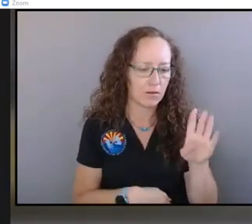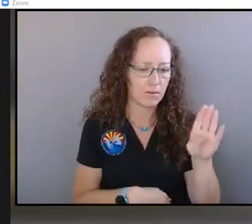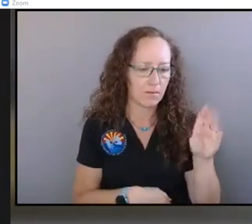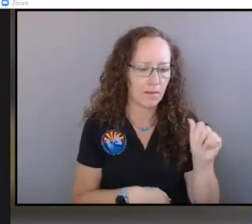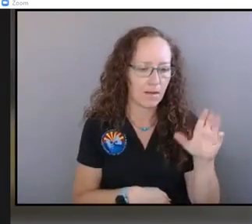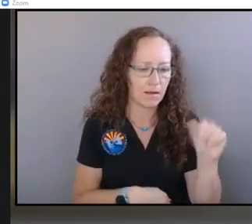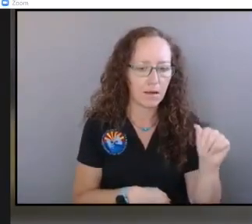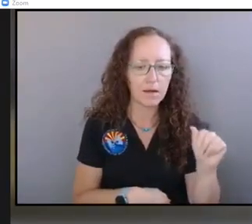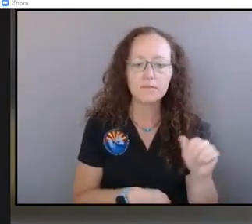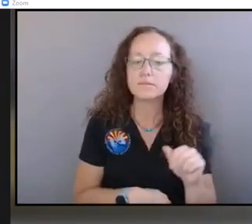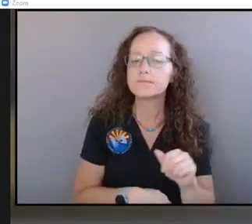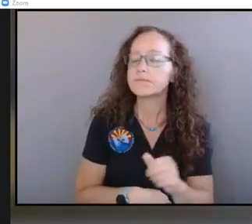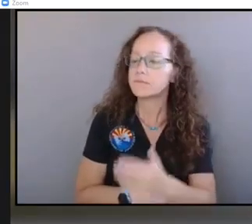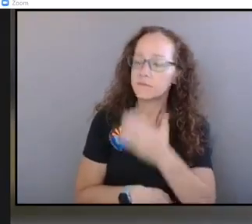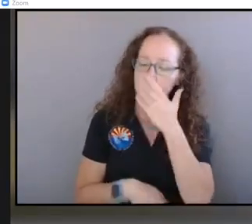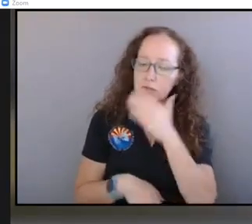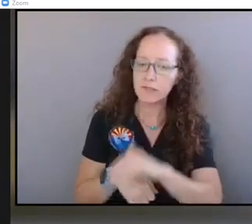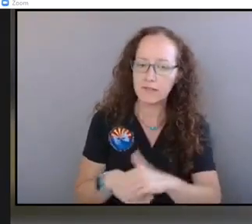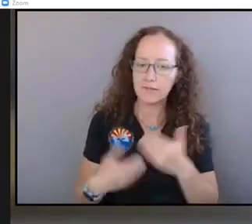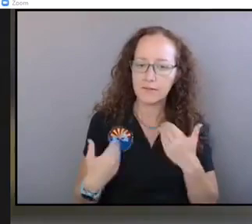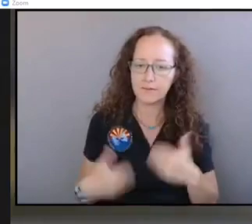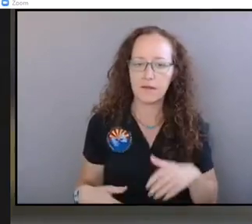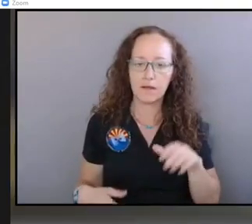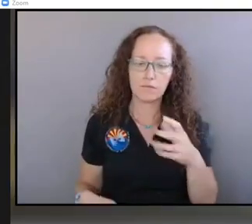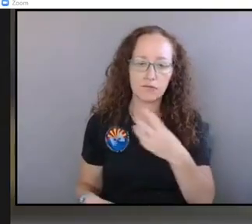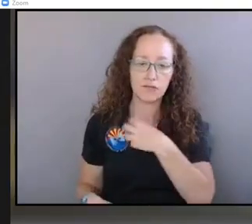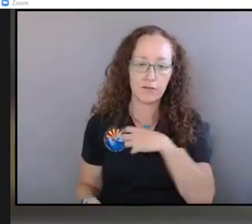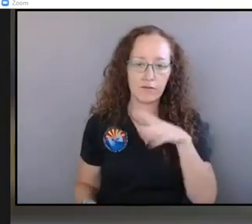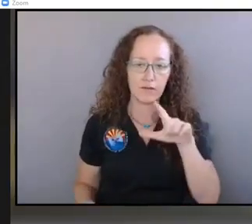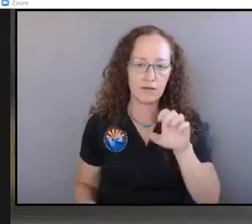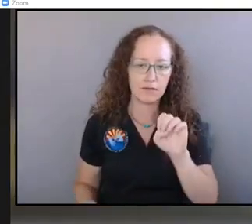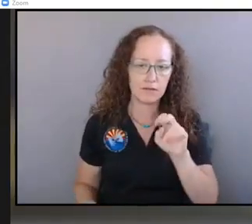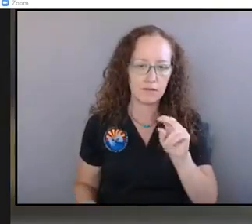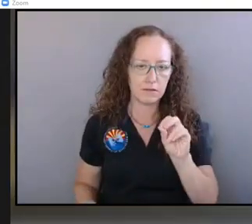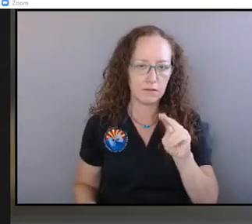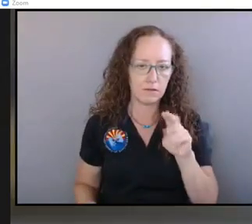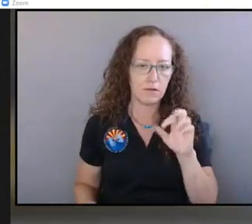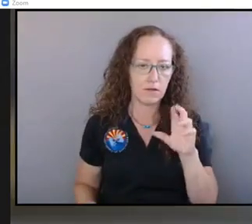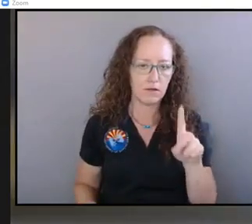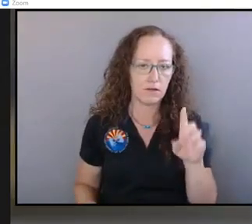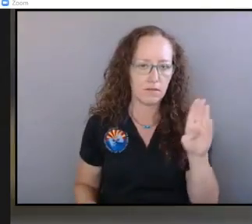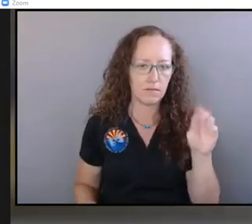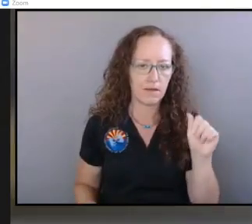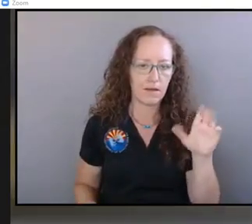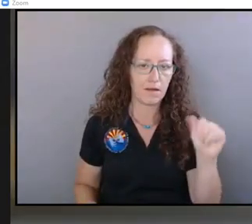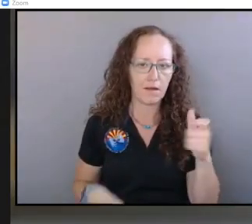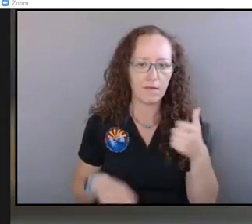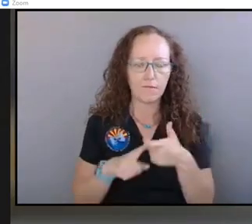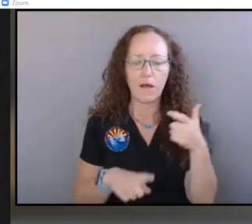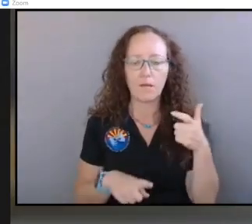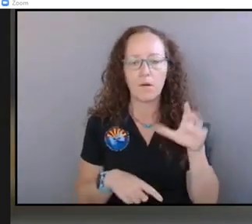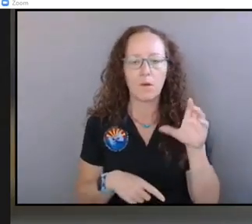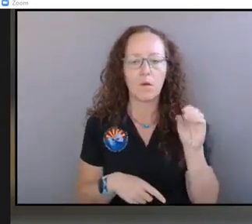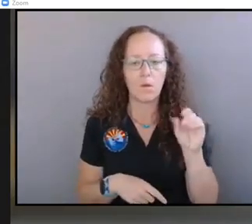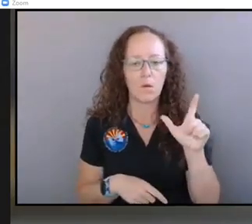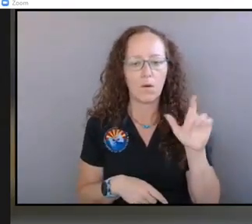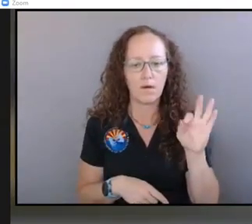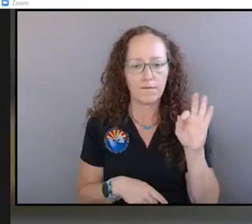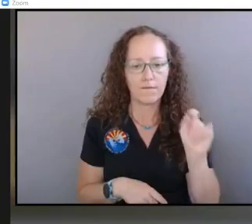Good evening, everyone. This is Sheriff Leonard Baca with the Colfax County Sheriff's Office. I just want